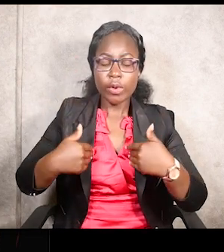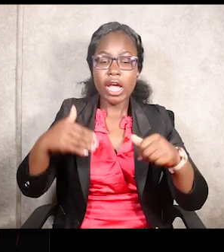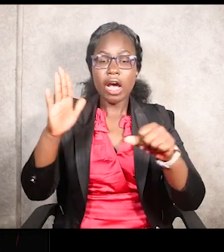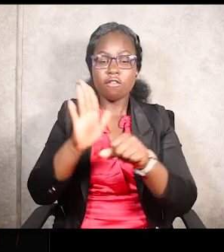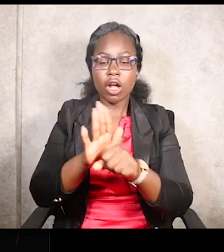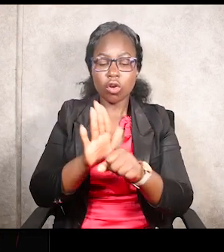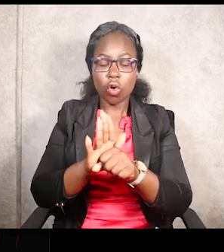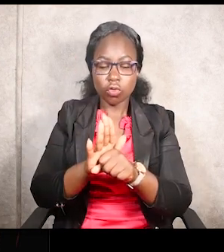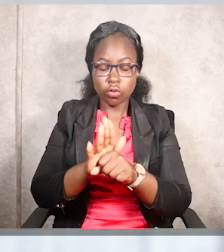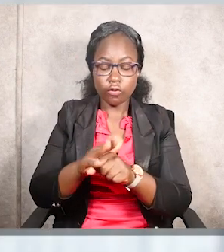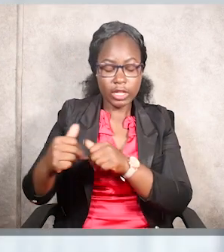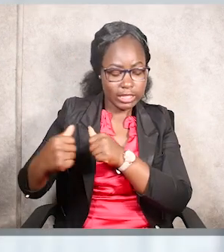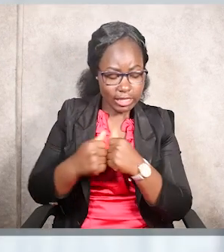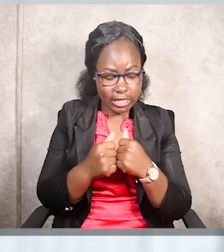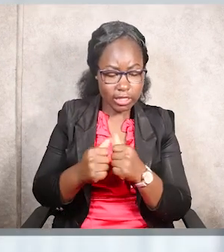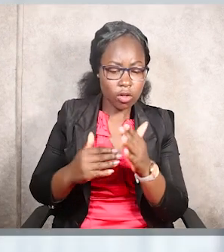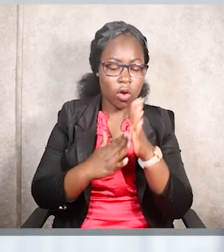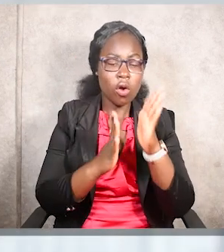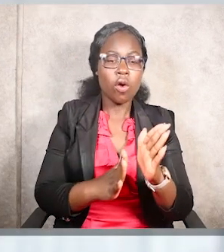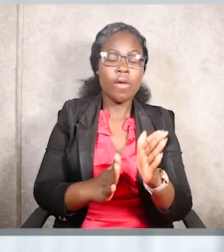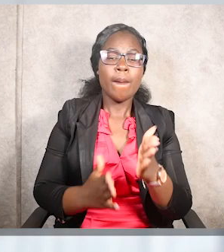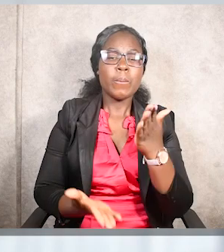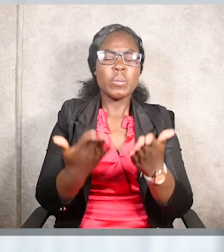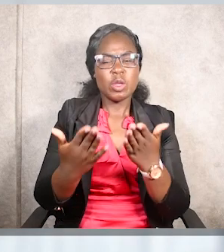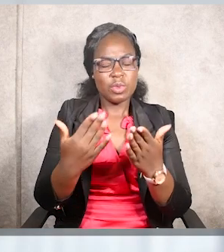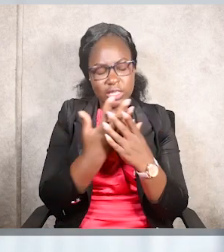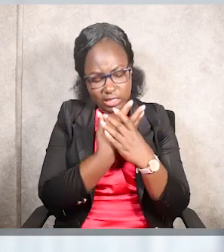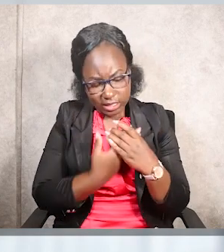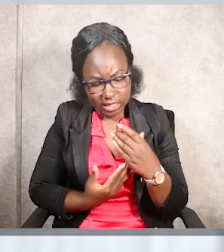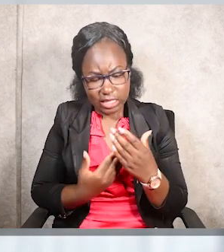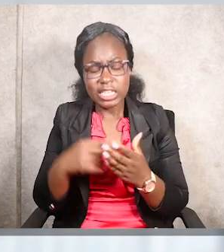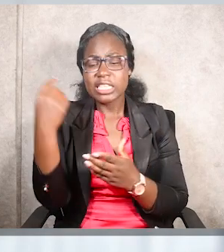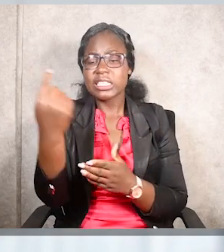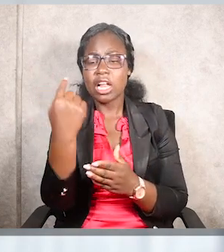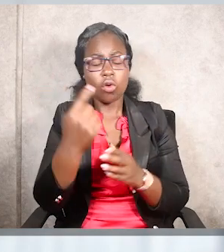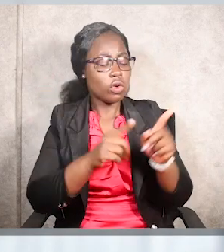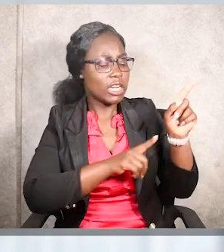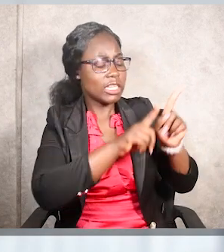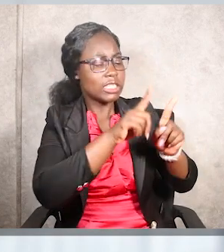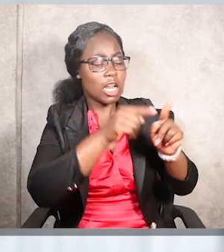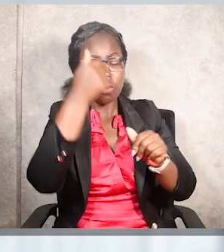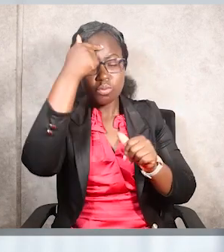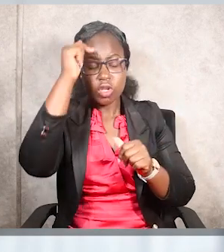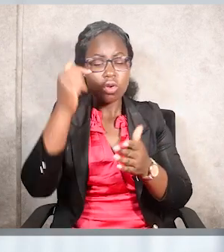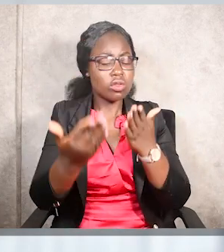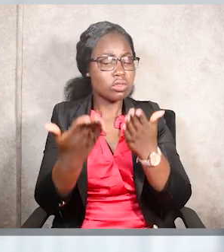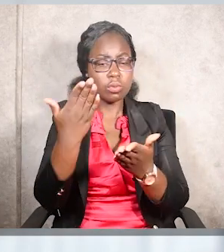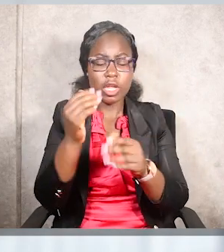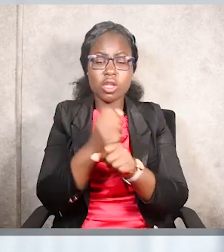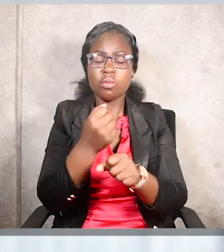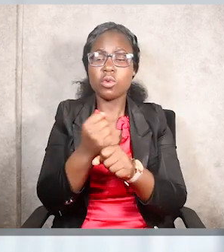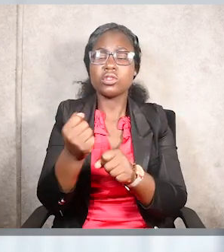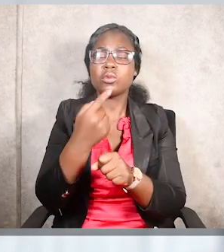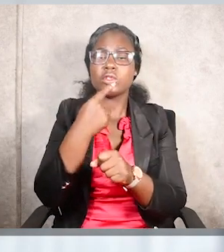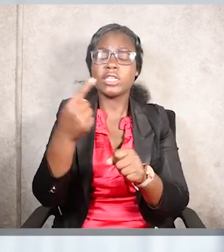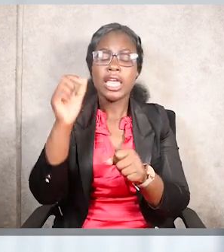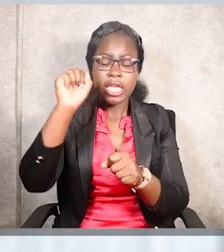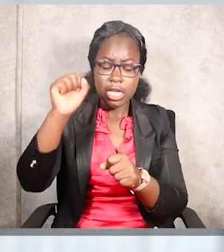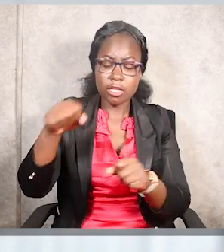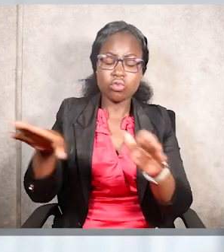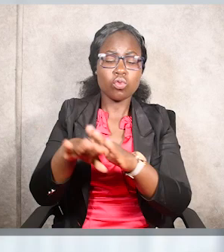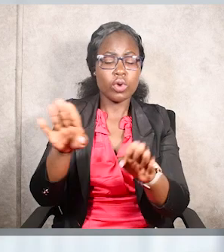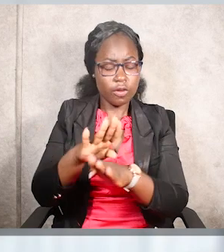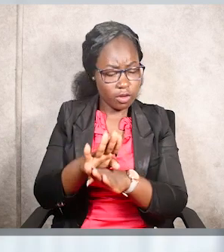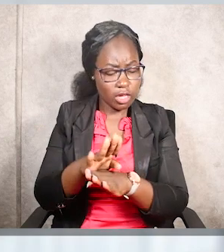of leadership. It can be very overwhelming. Leadership is a lonely journey because you may not be able to say yes to everything. But